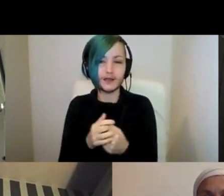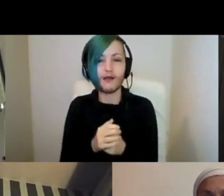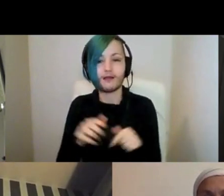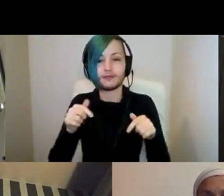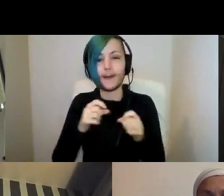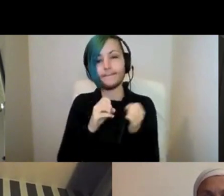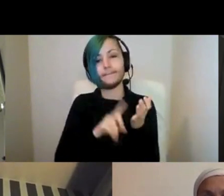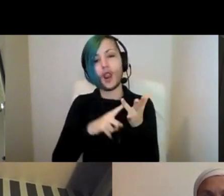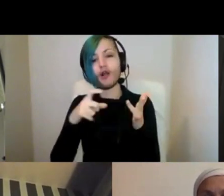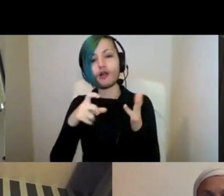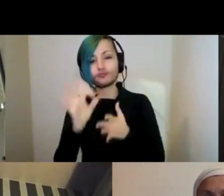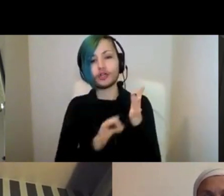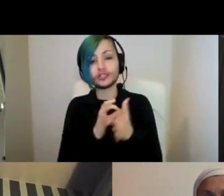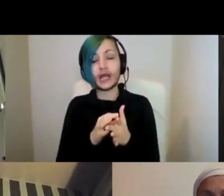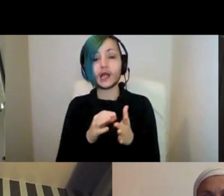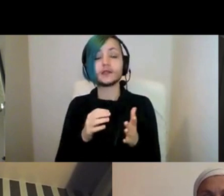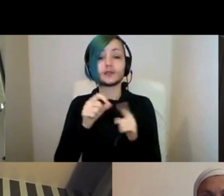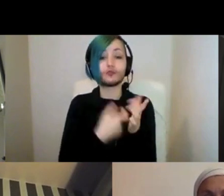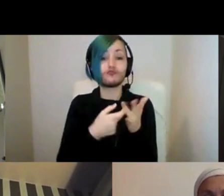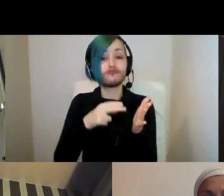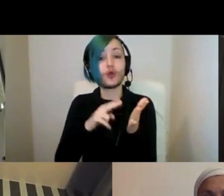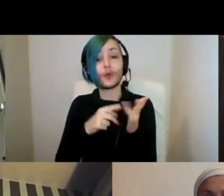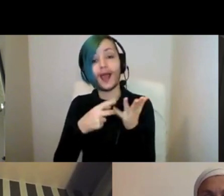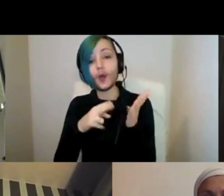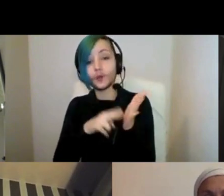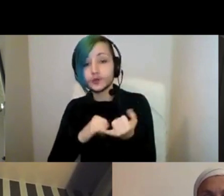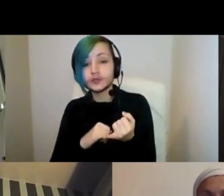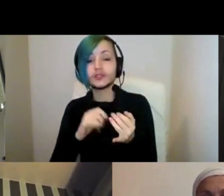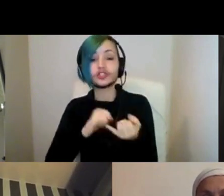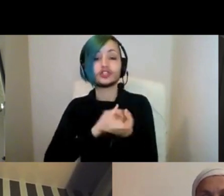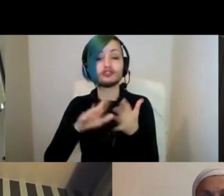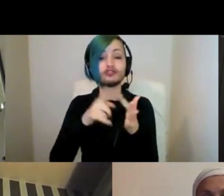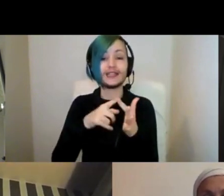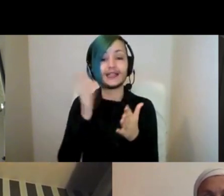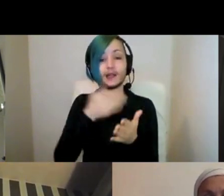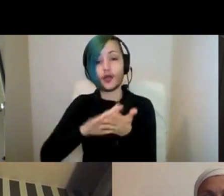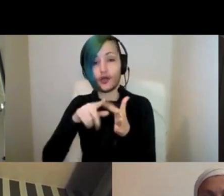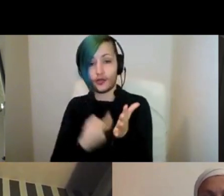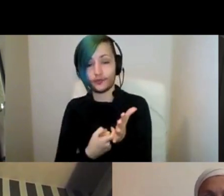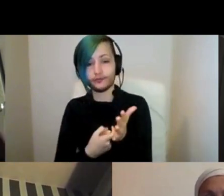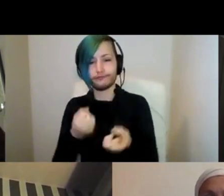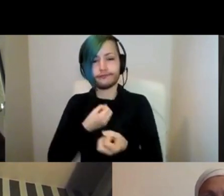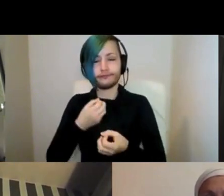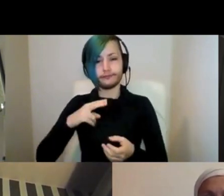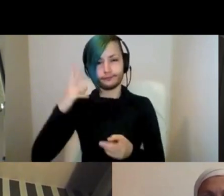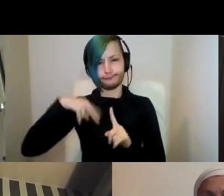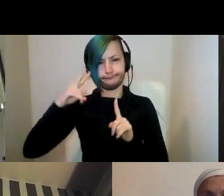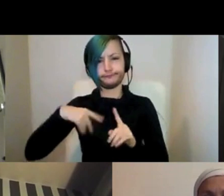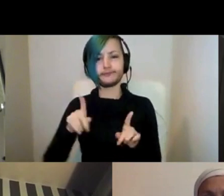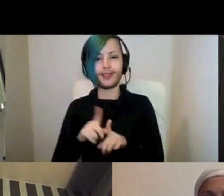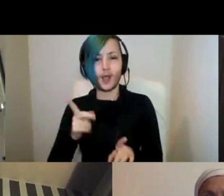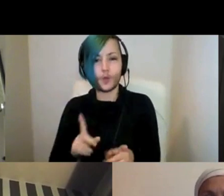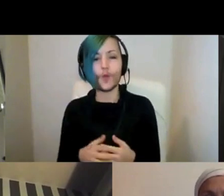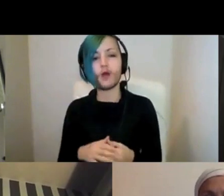she and her. To describe myself, I'm Chinese. I have black hair tied back.